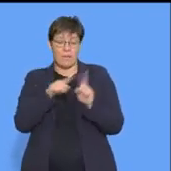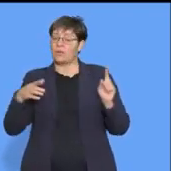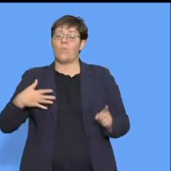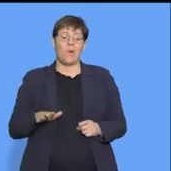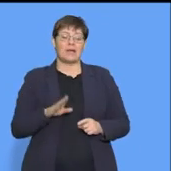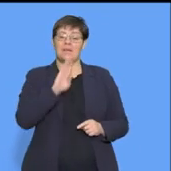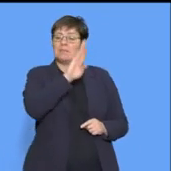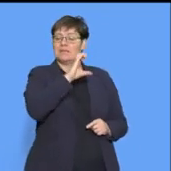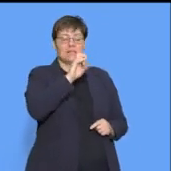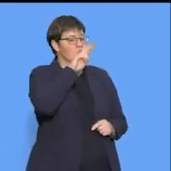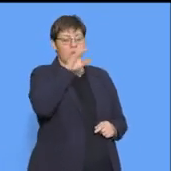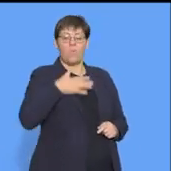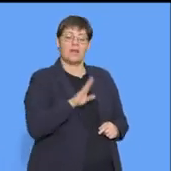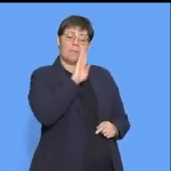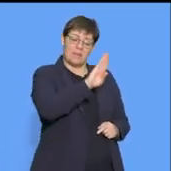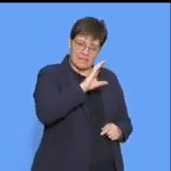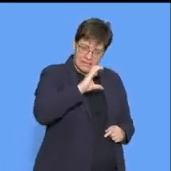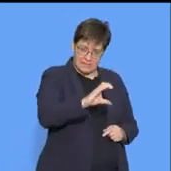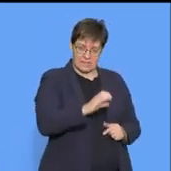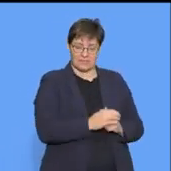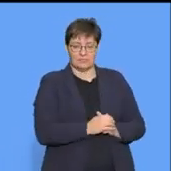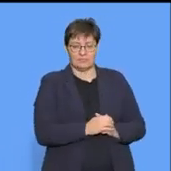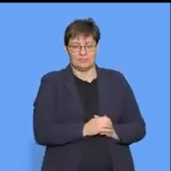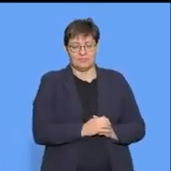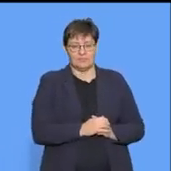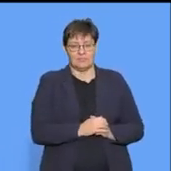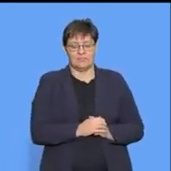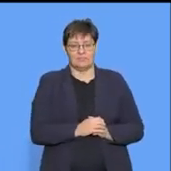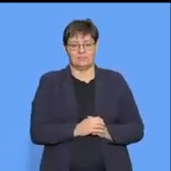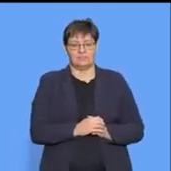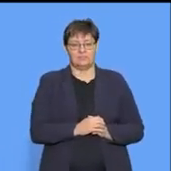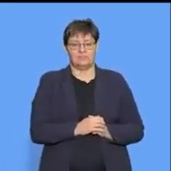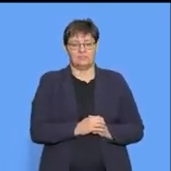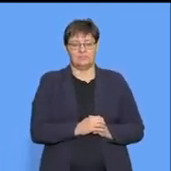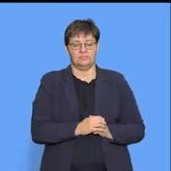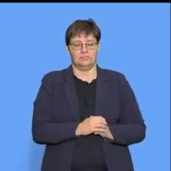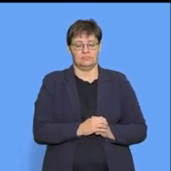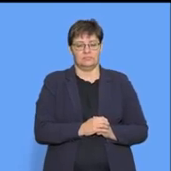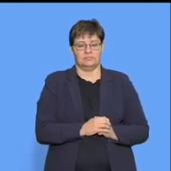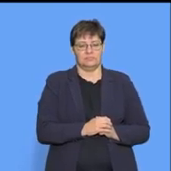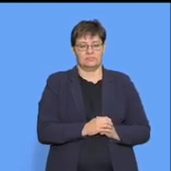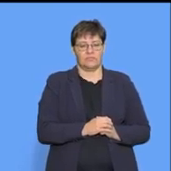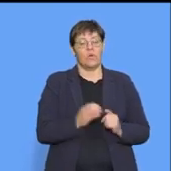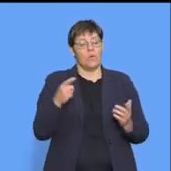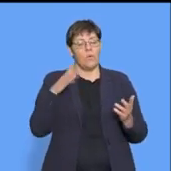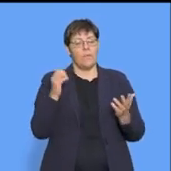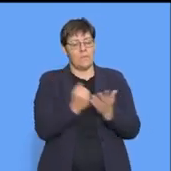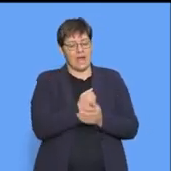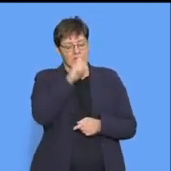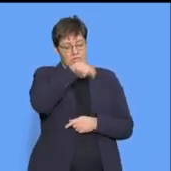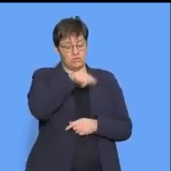for BC. Although our answer, our calculator will give us this answer. This is